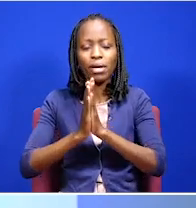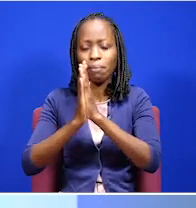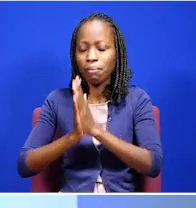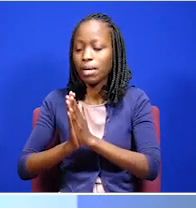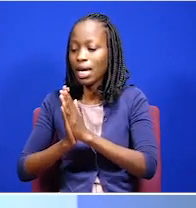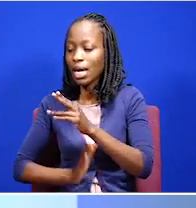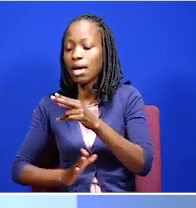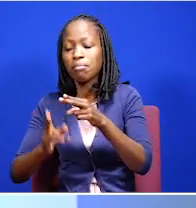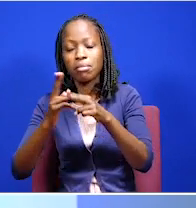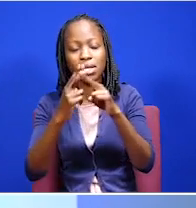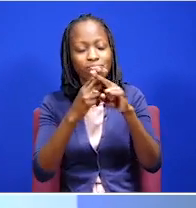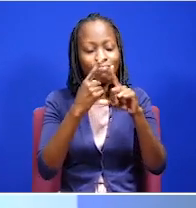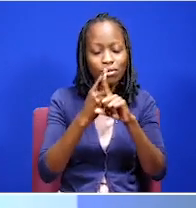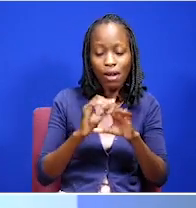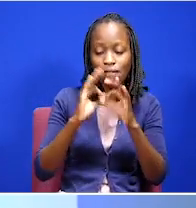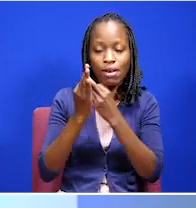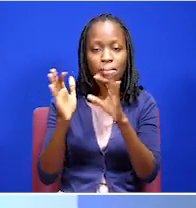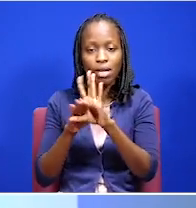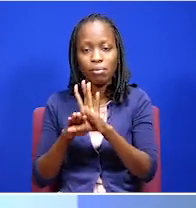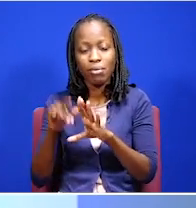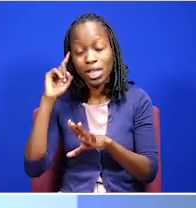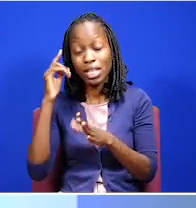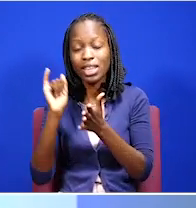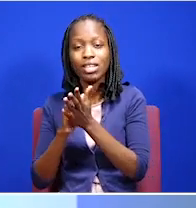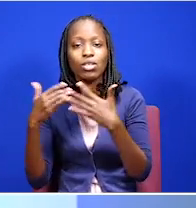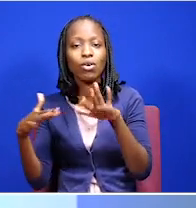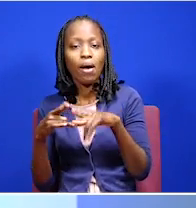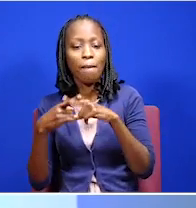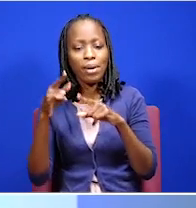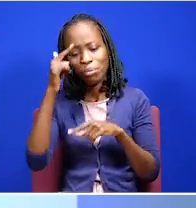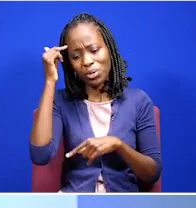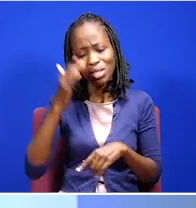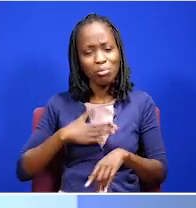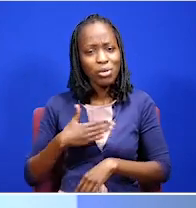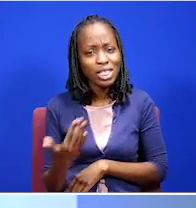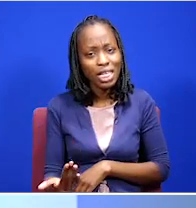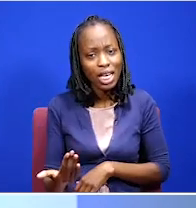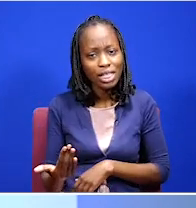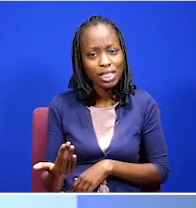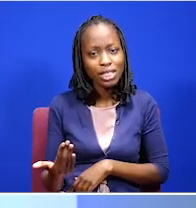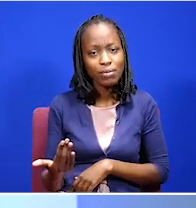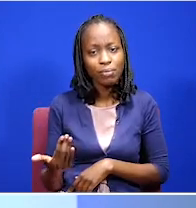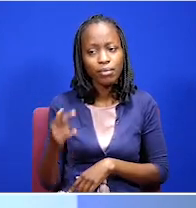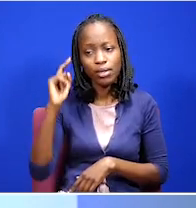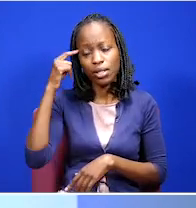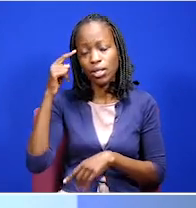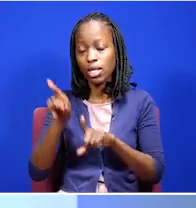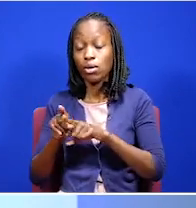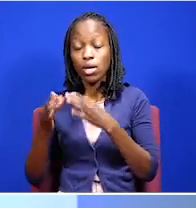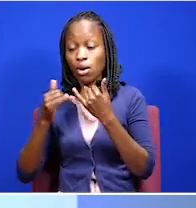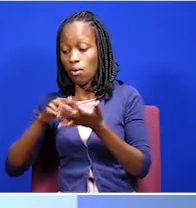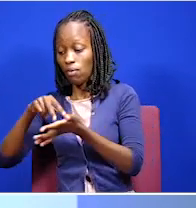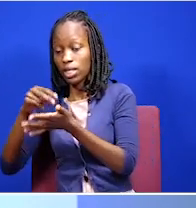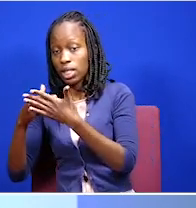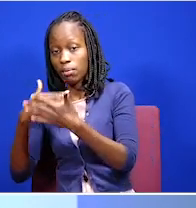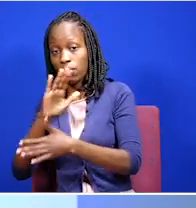the impact of that. I just used to think, wow, and he prays naming everybody. That is, I thought it was just